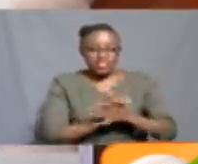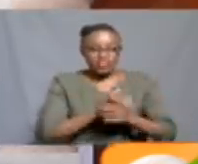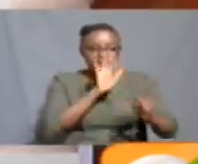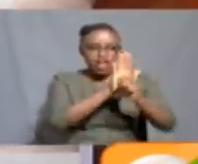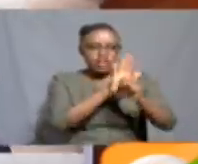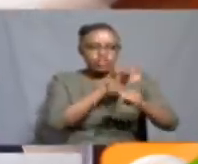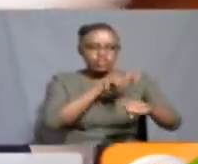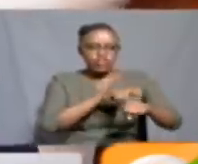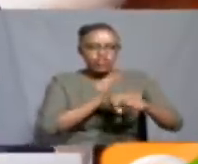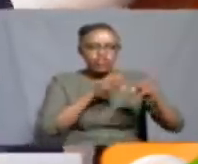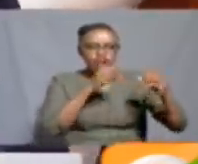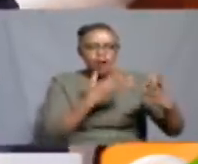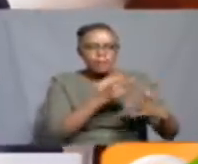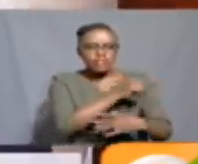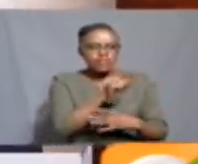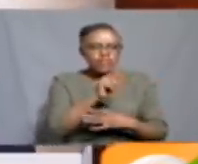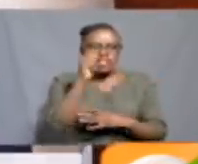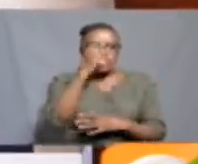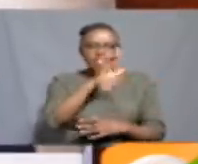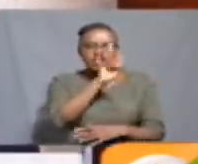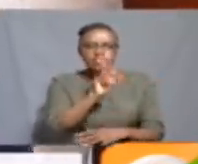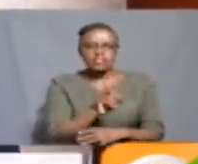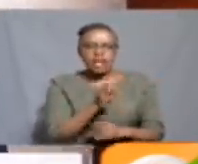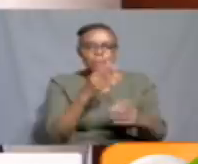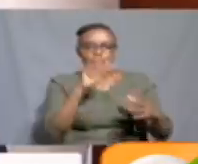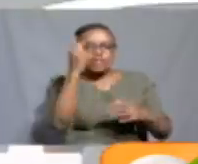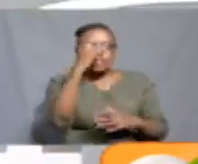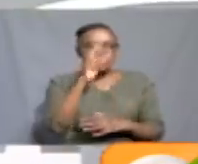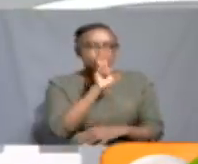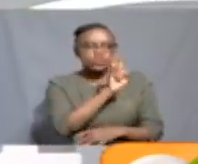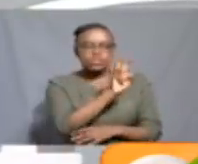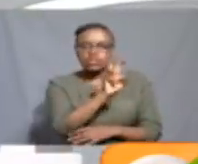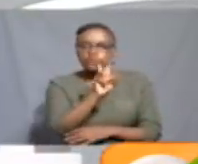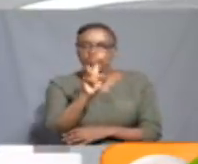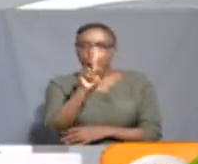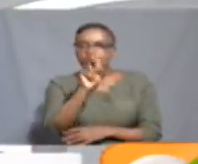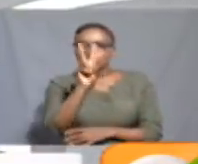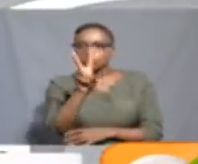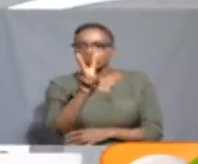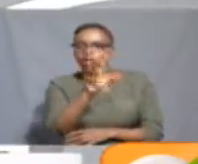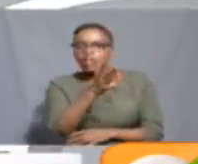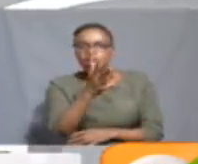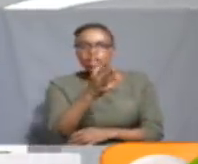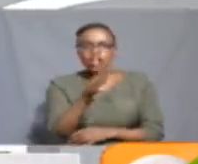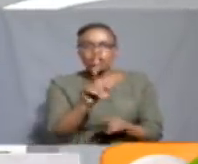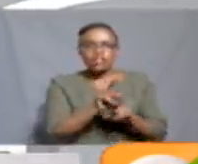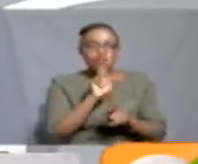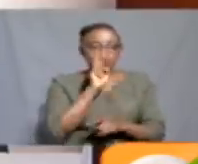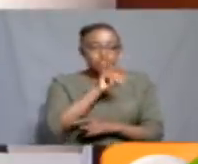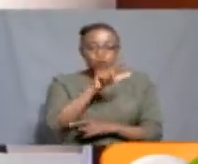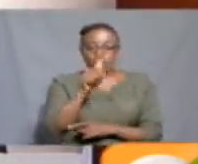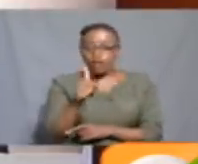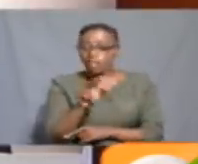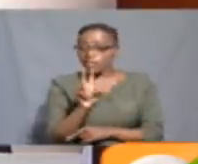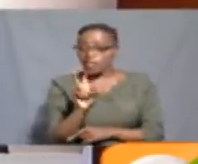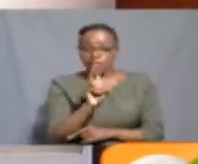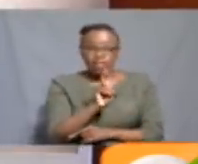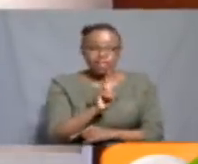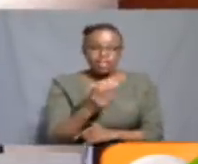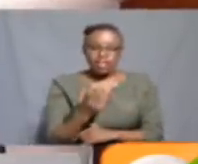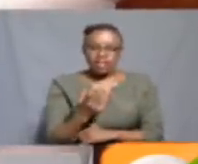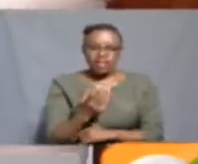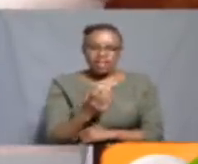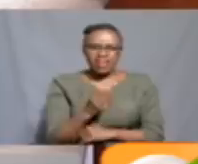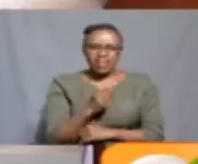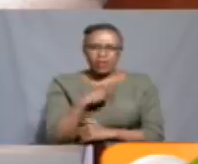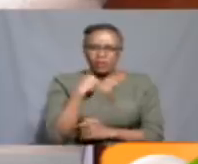times I say, how many of you are Kenyans? People look at one or two, just they look at each other. Yeah. How